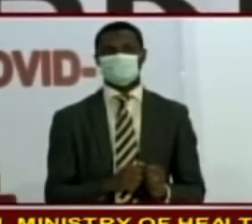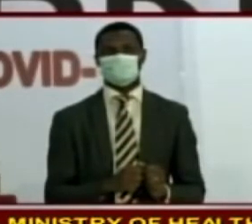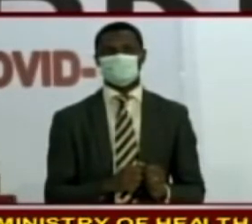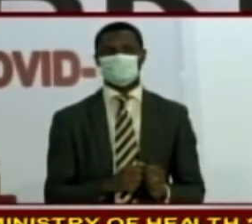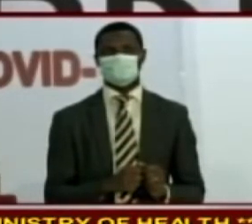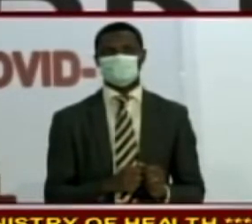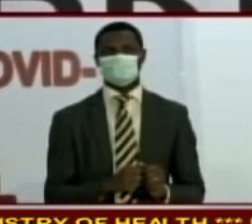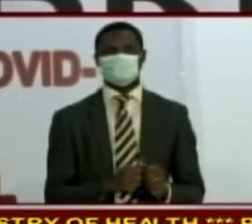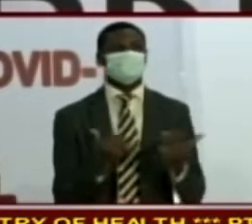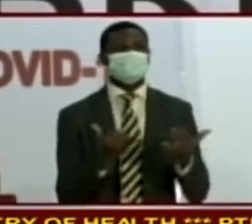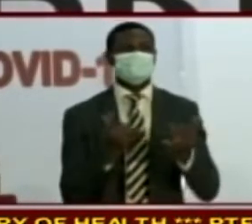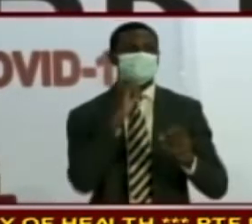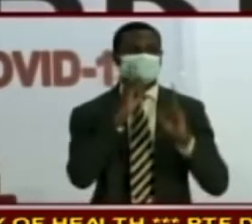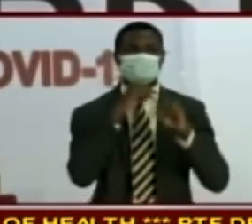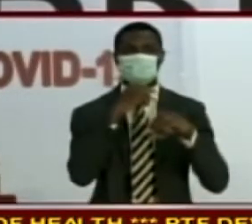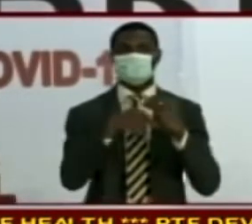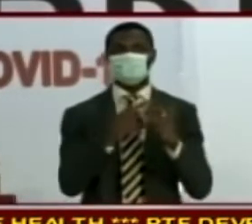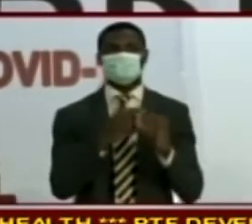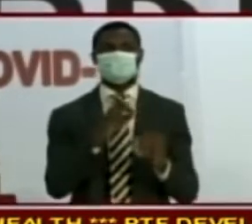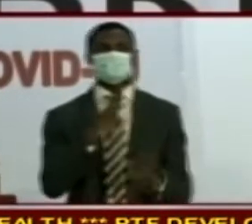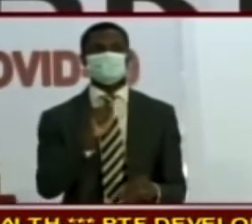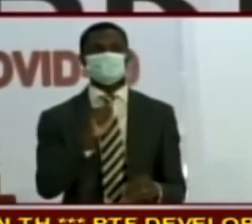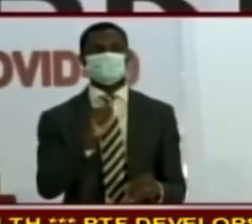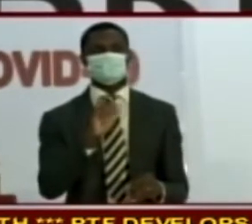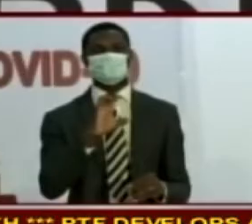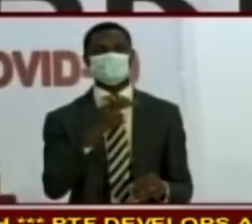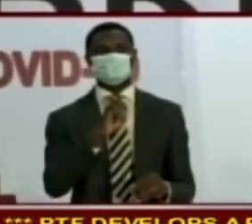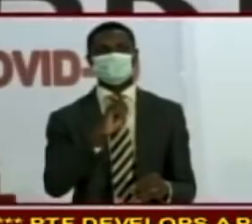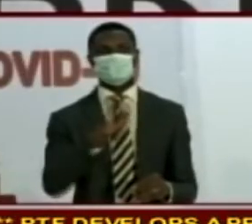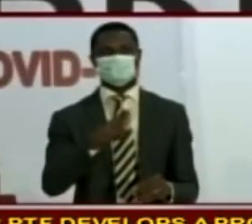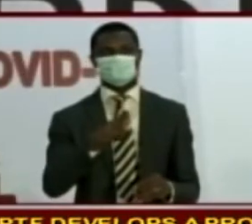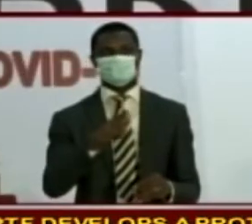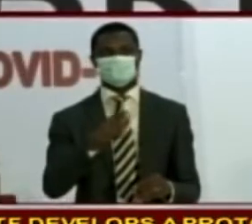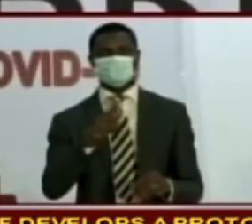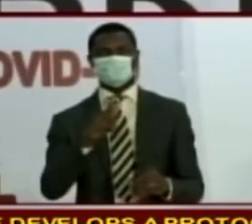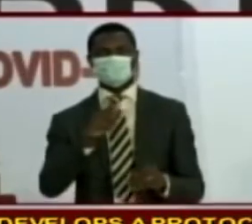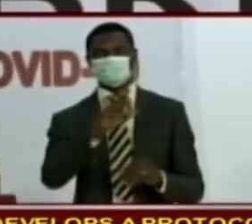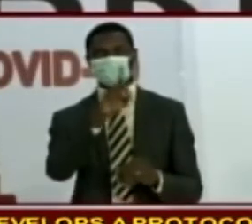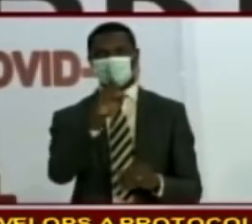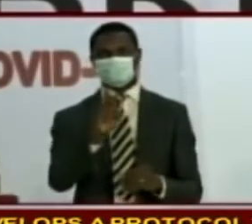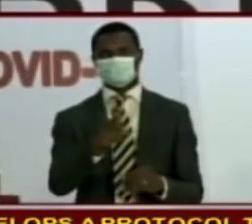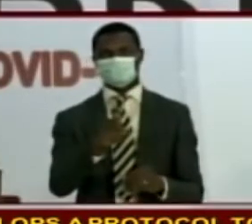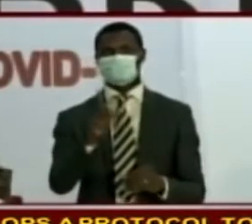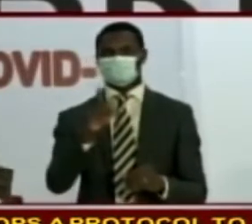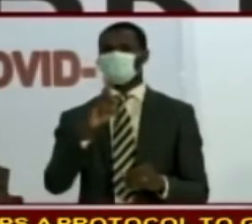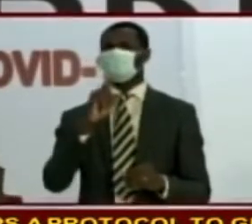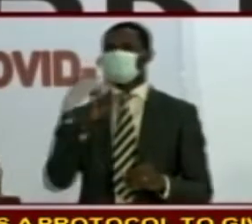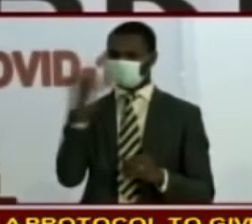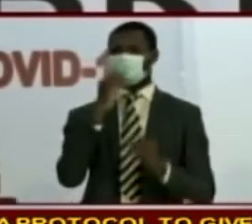With regards to Rachel's always difficult questions about